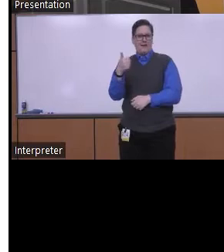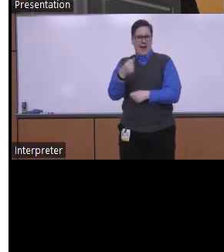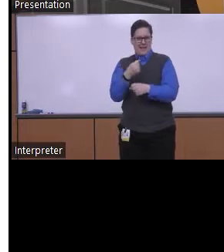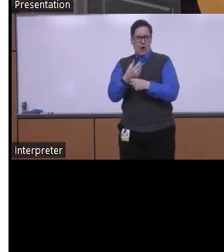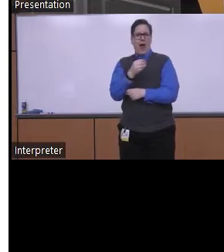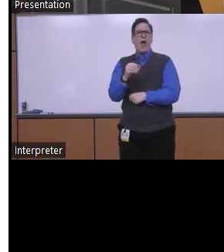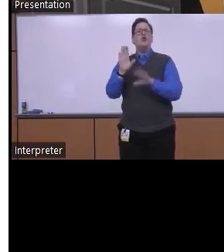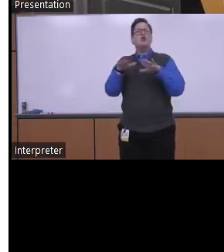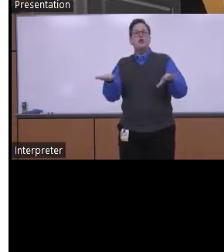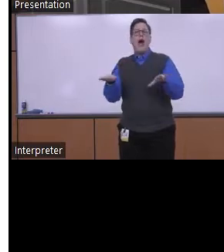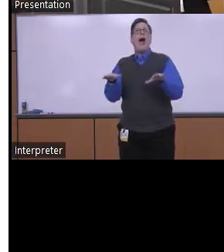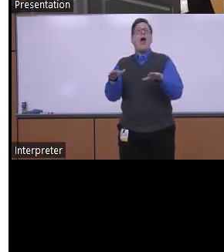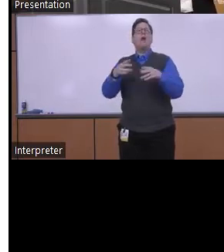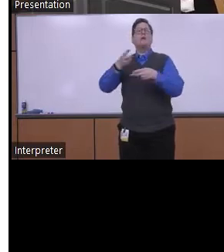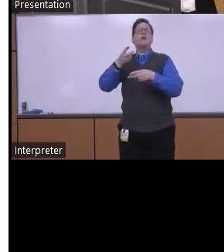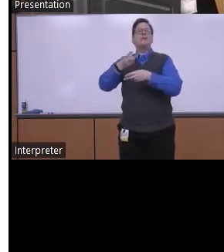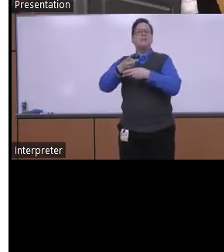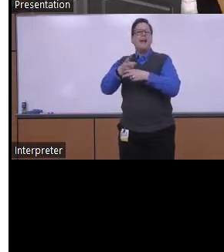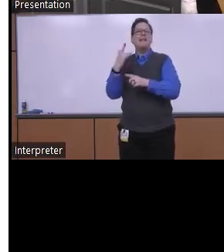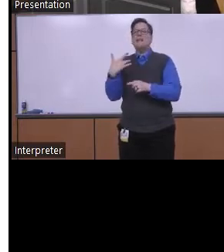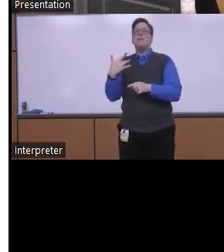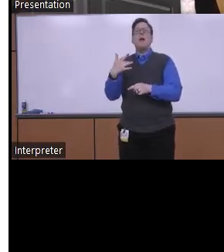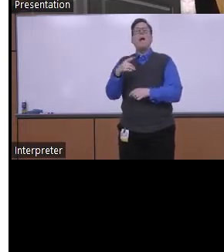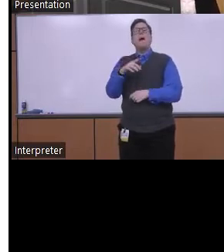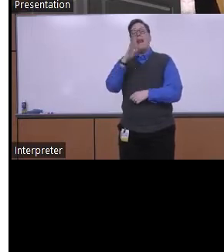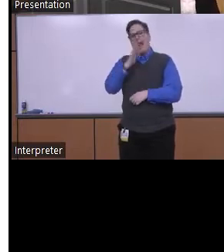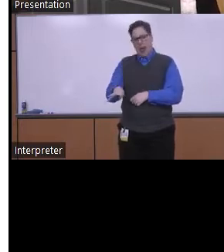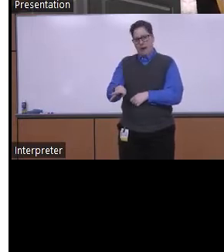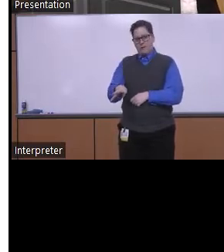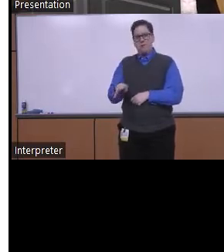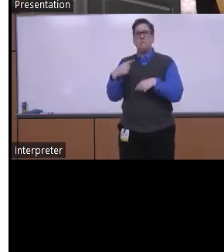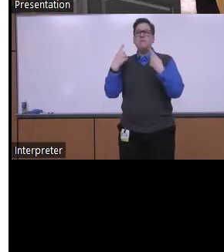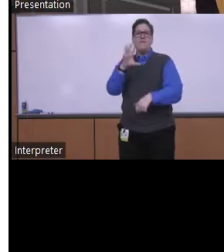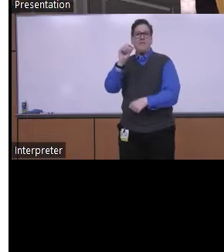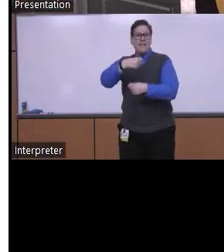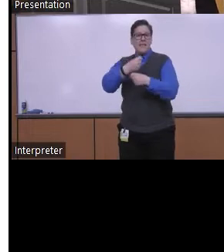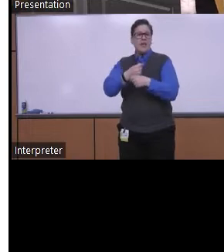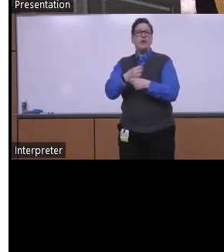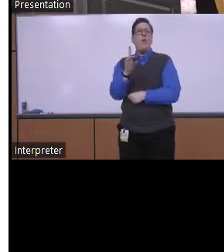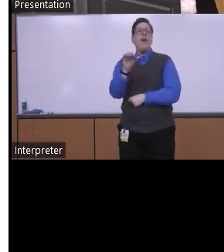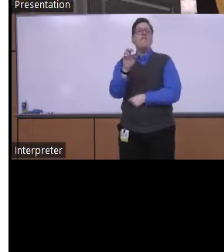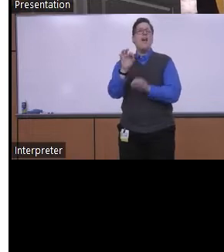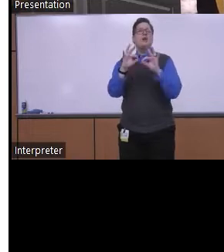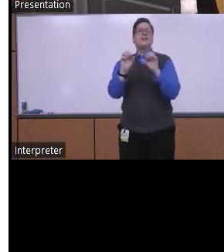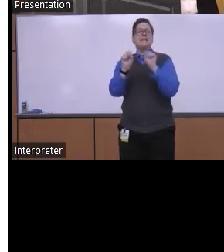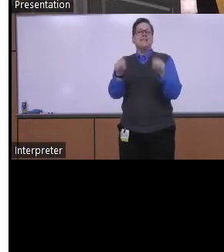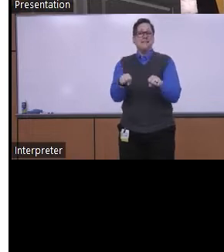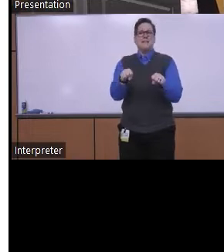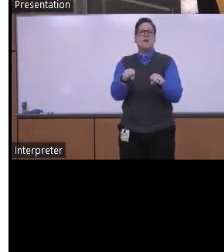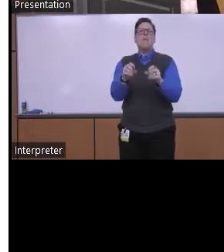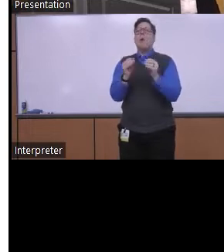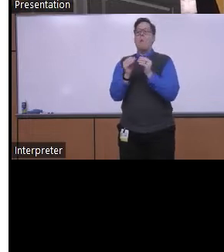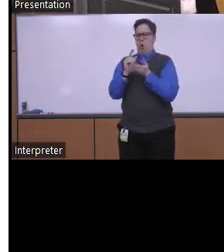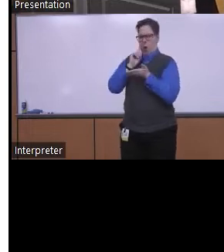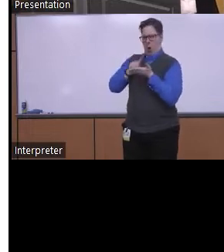child maltreatment cases deal with neglect. Over the past half century, the child welfare system has been transformed into one that investigates